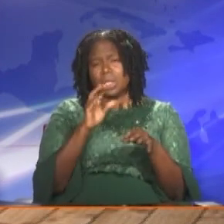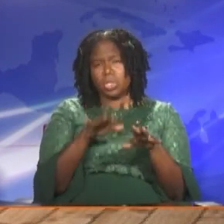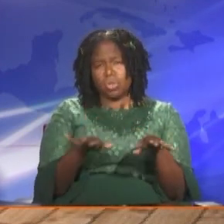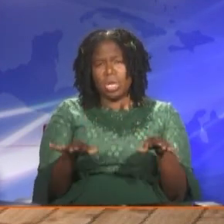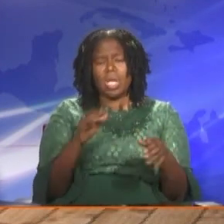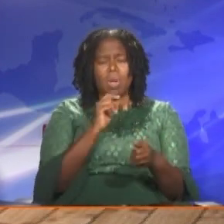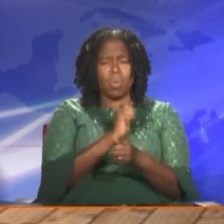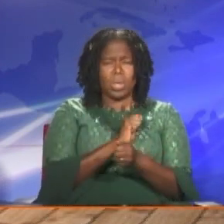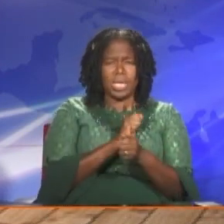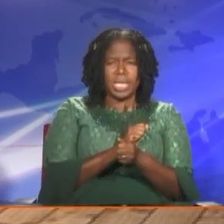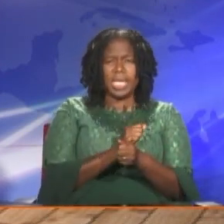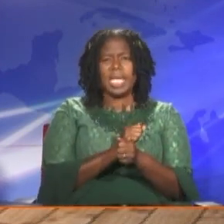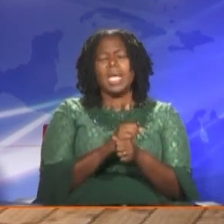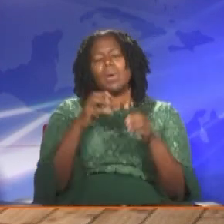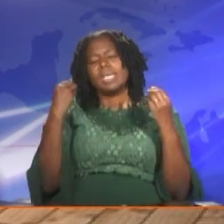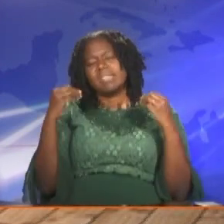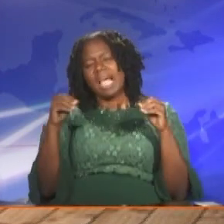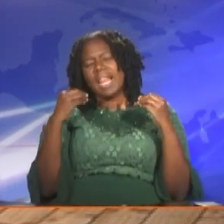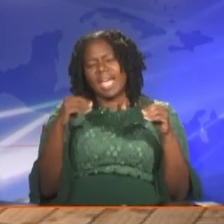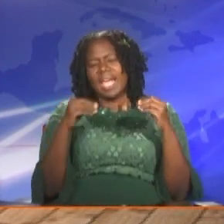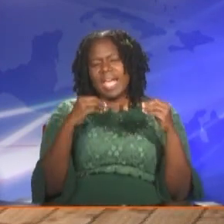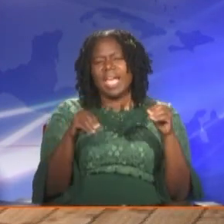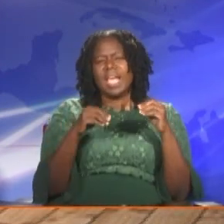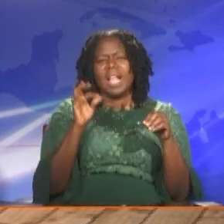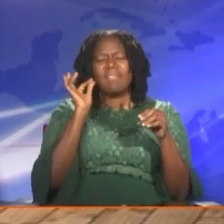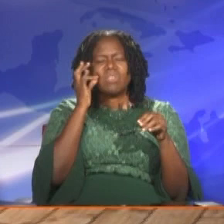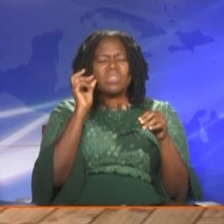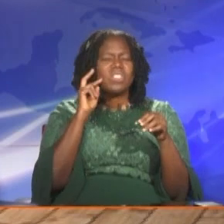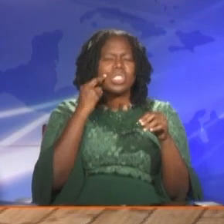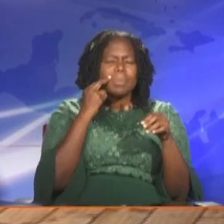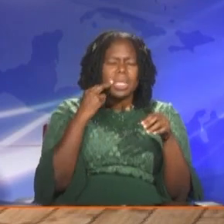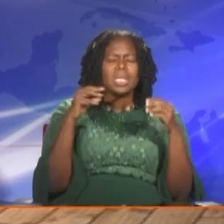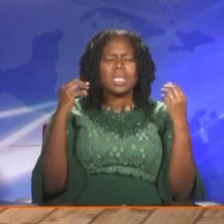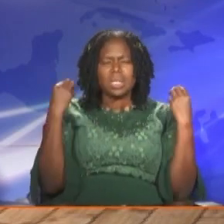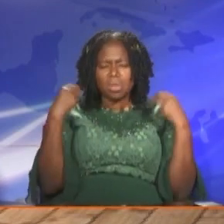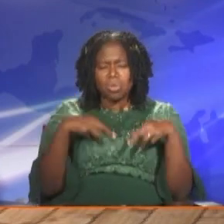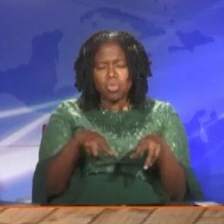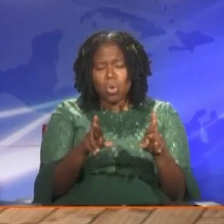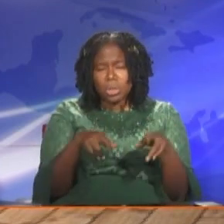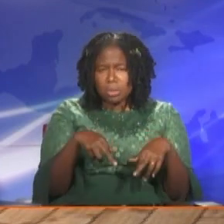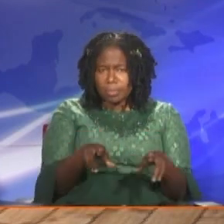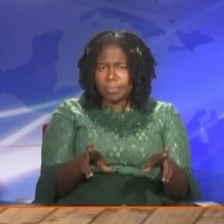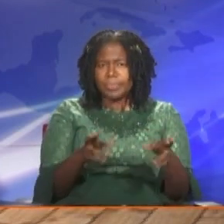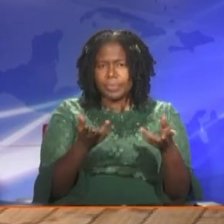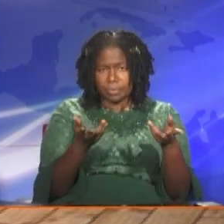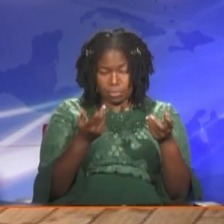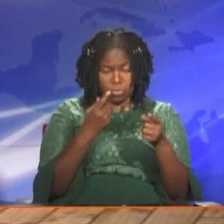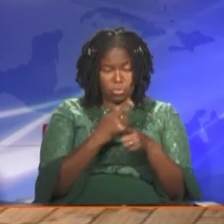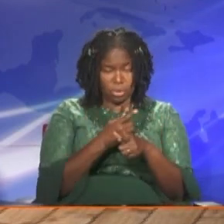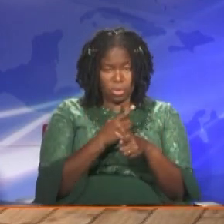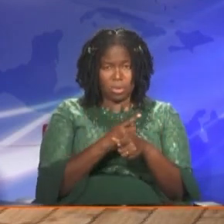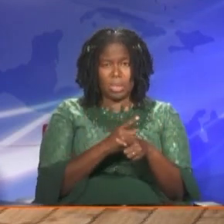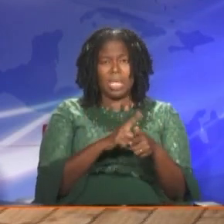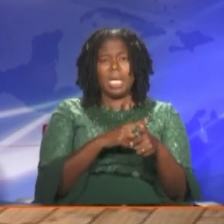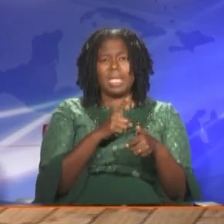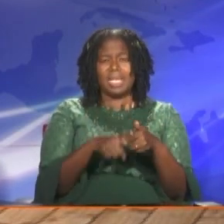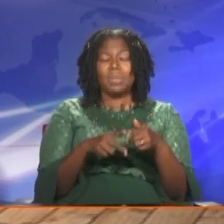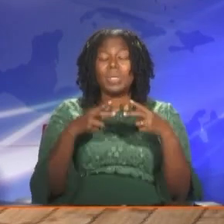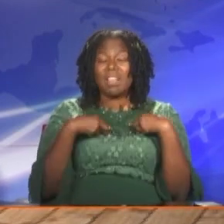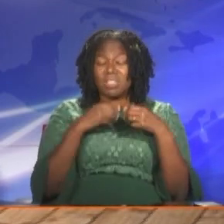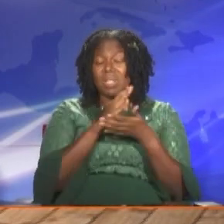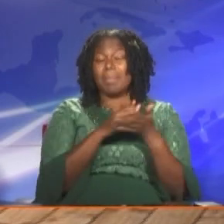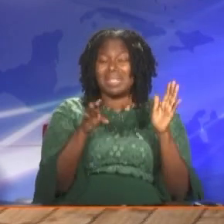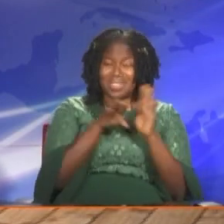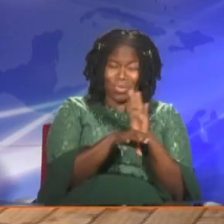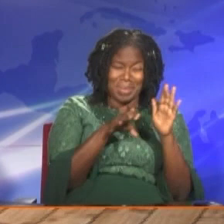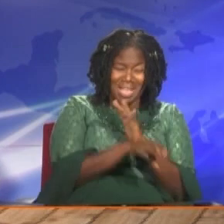produce on the streets, and then there's the worst forms of child labor. And these are more going into the criminal issues. So